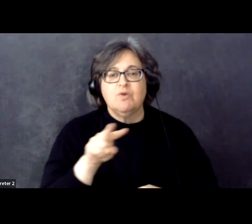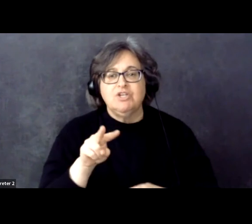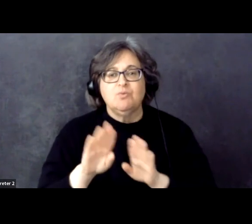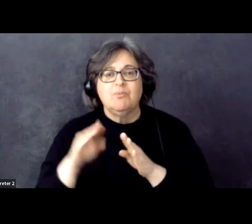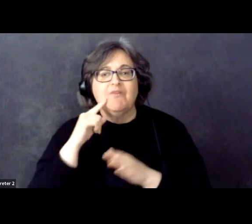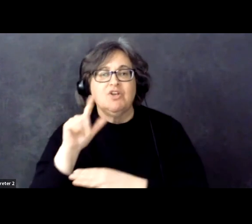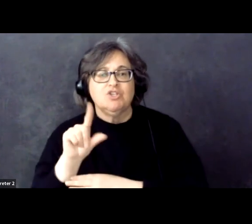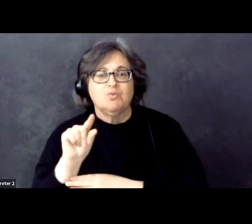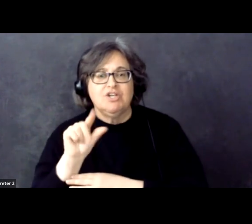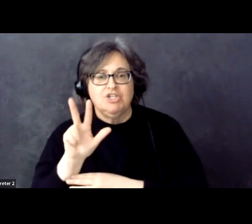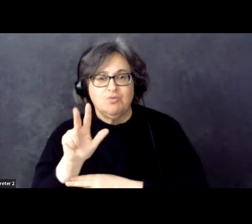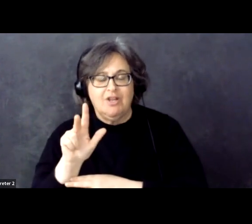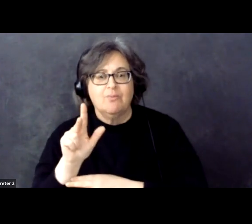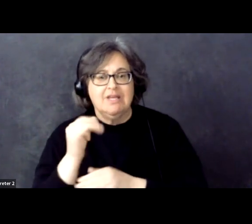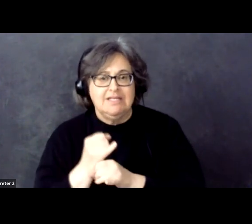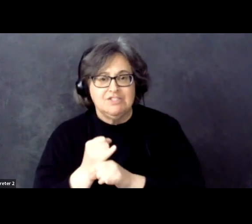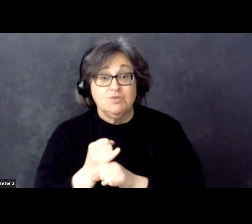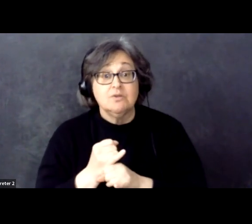This recording will be